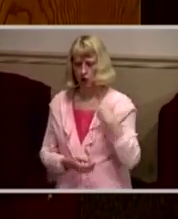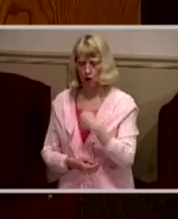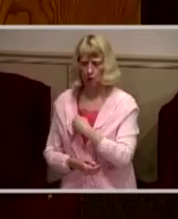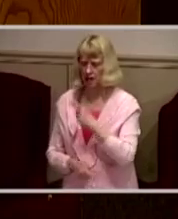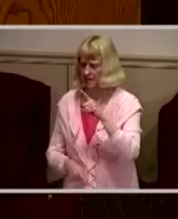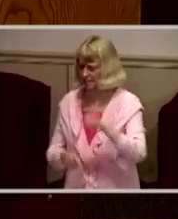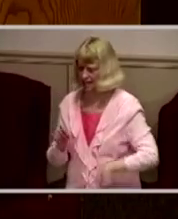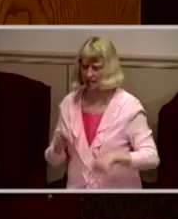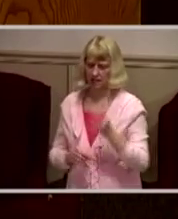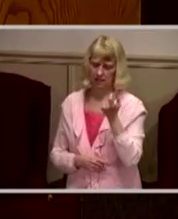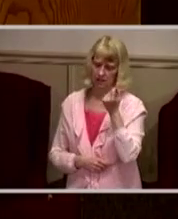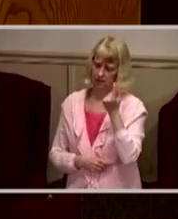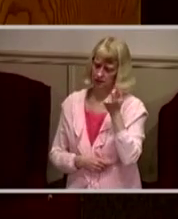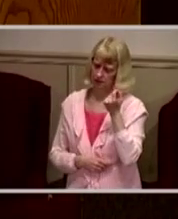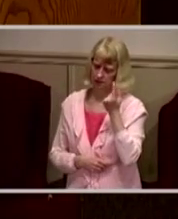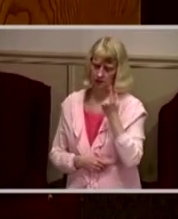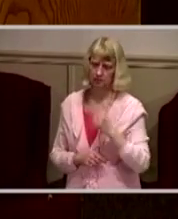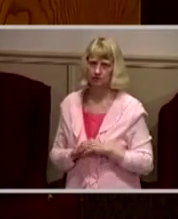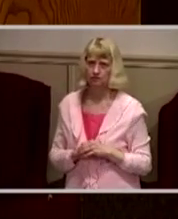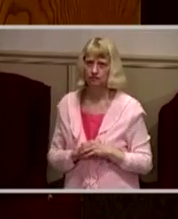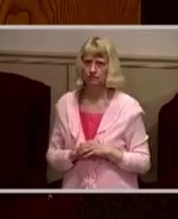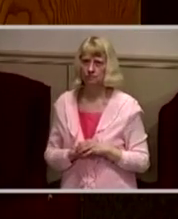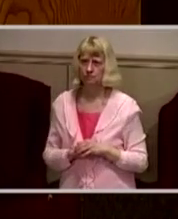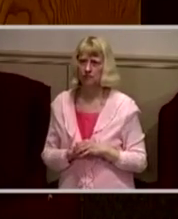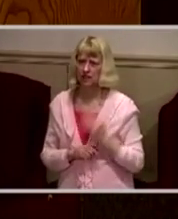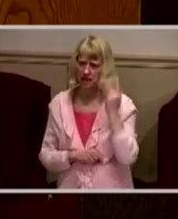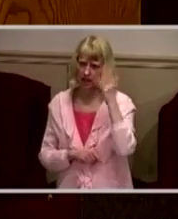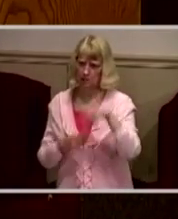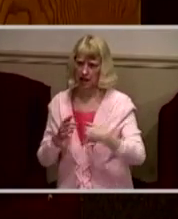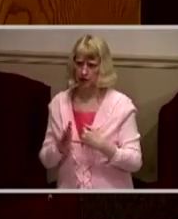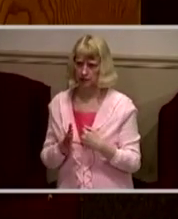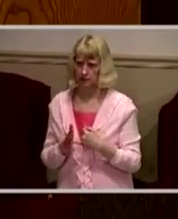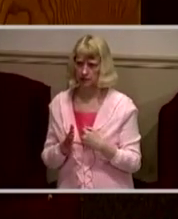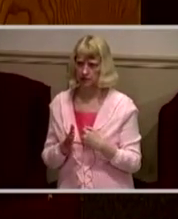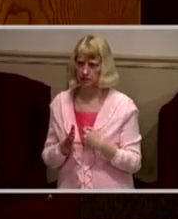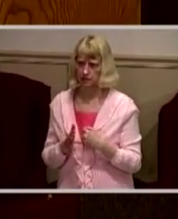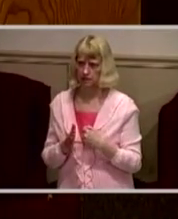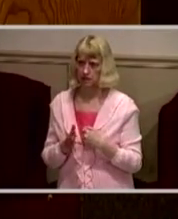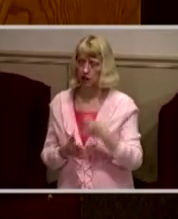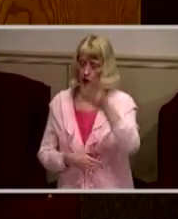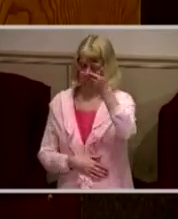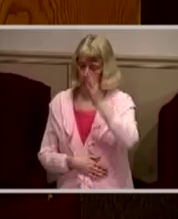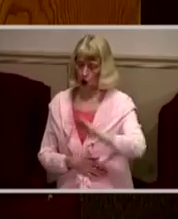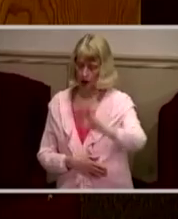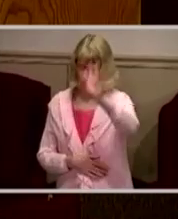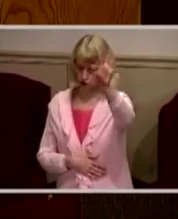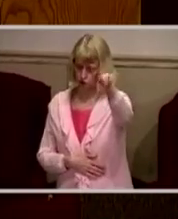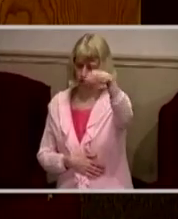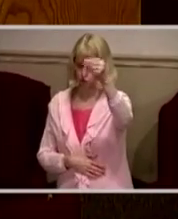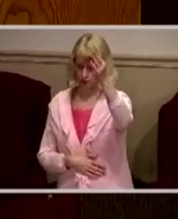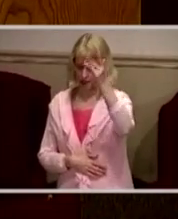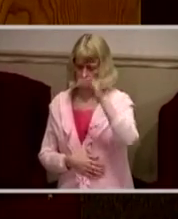even comprehend. I want you to think about that. God's grace abounds